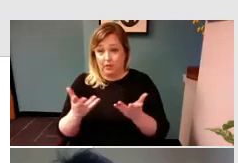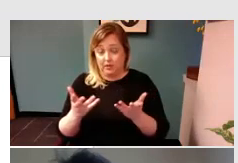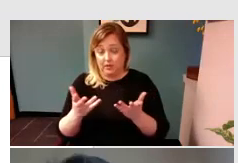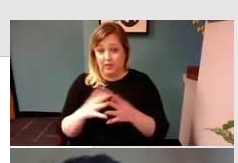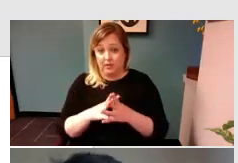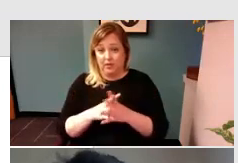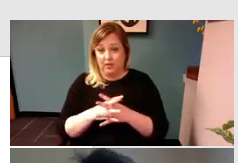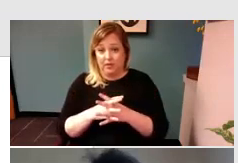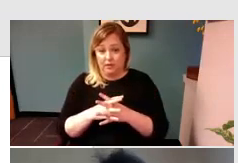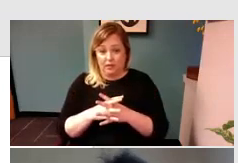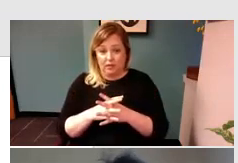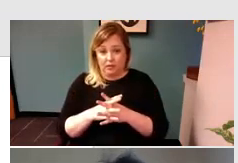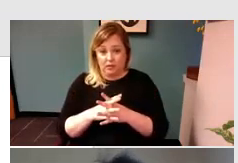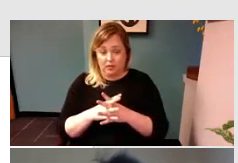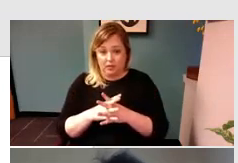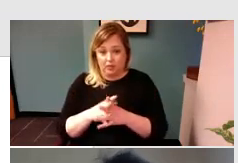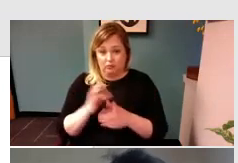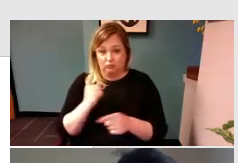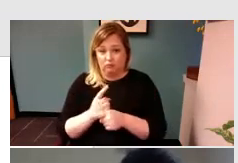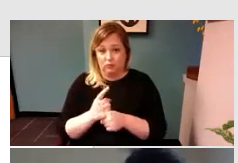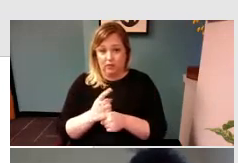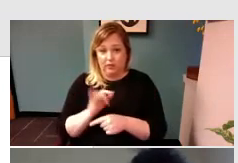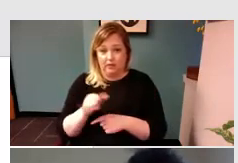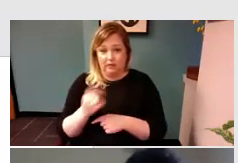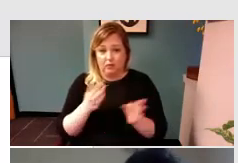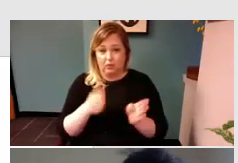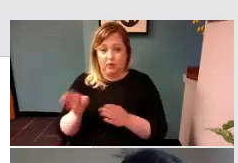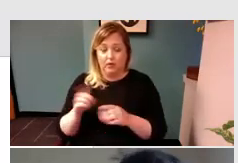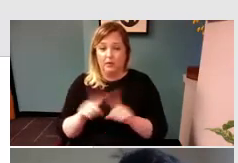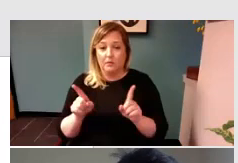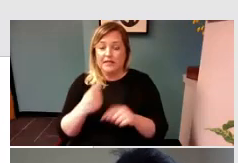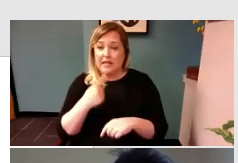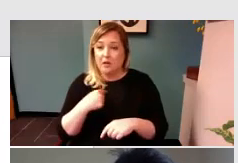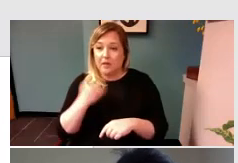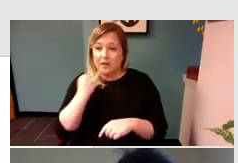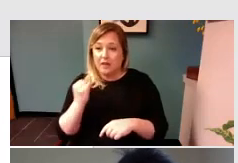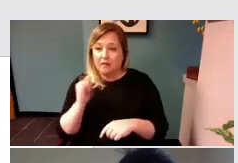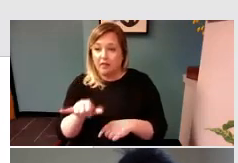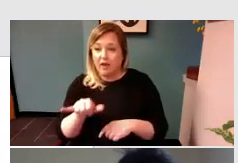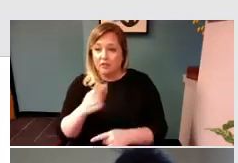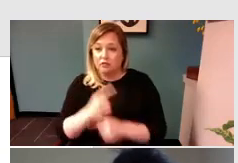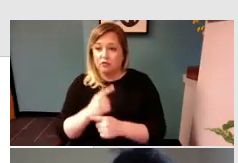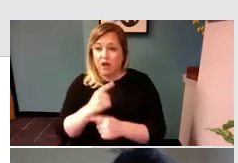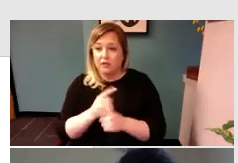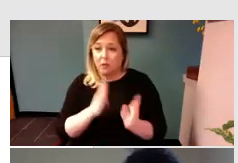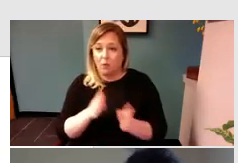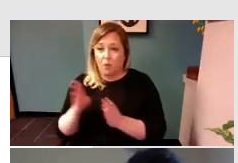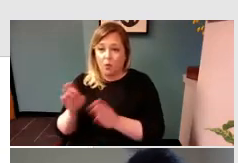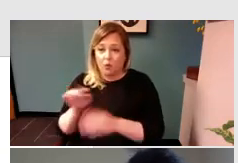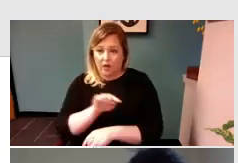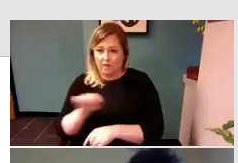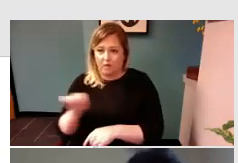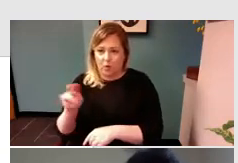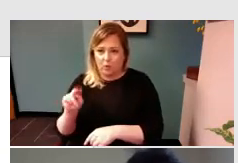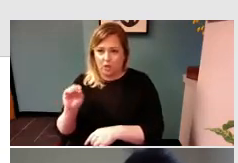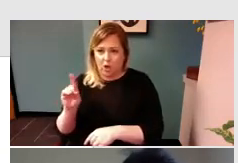ordering, right? That is one ordering. But tell me if this is a right or correct ordering of these nodes or not.